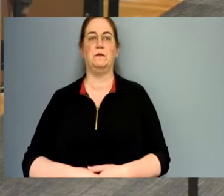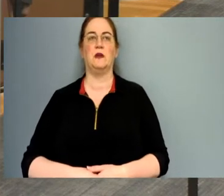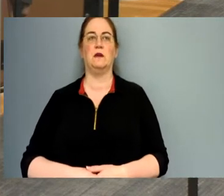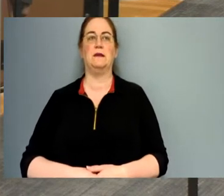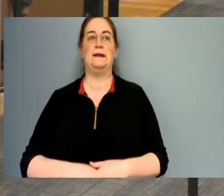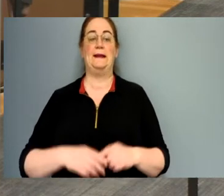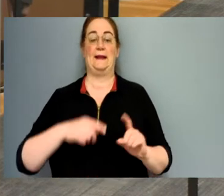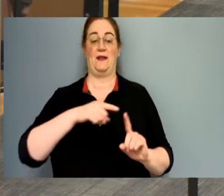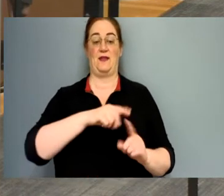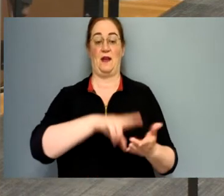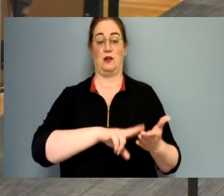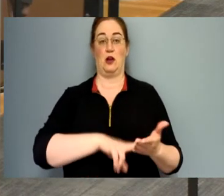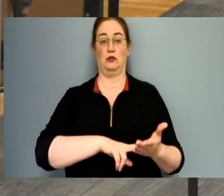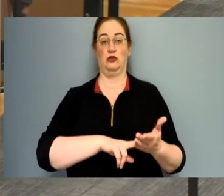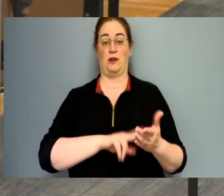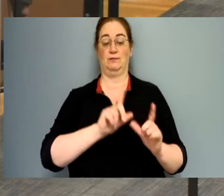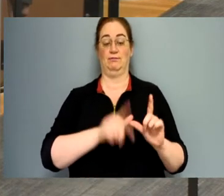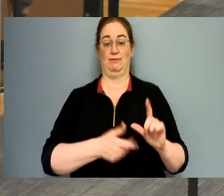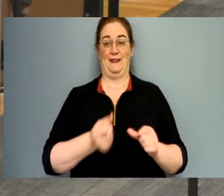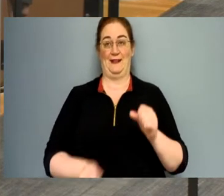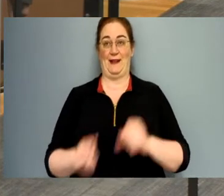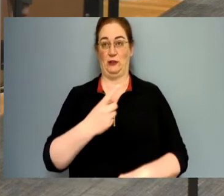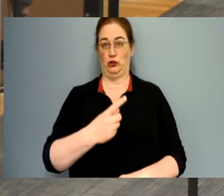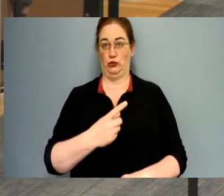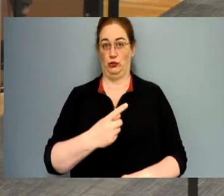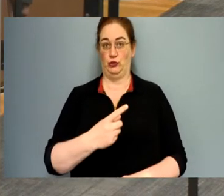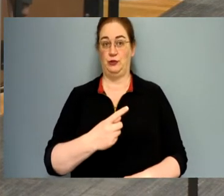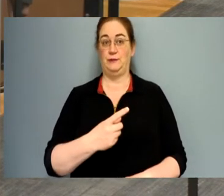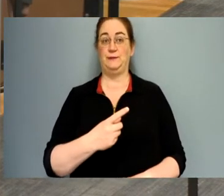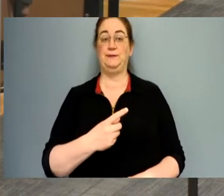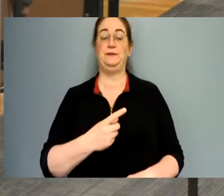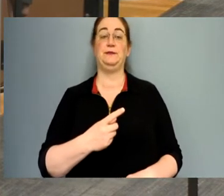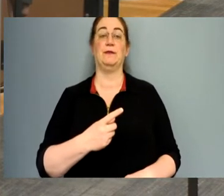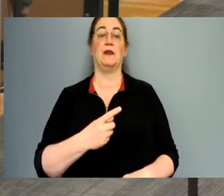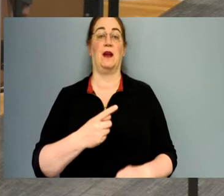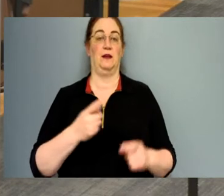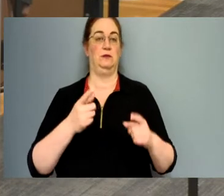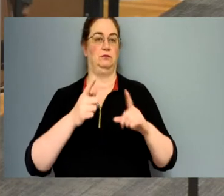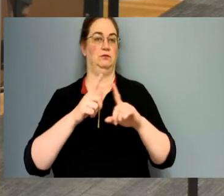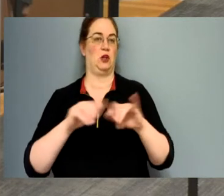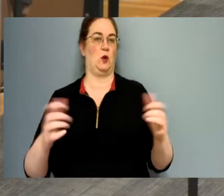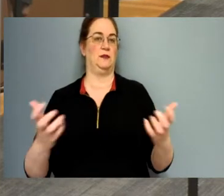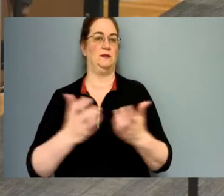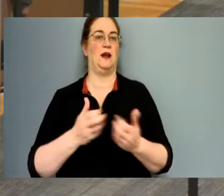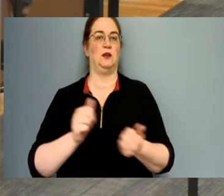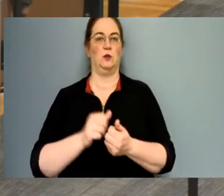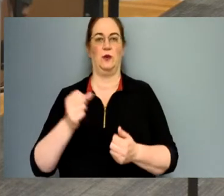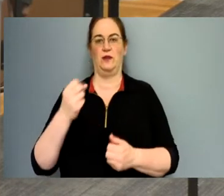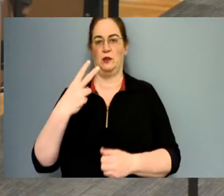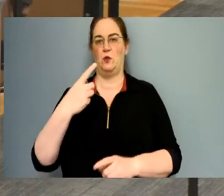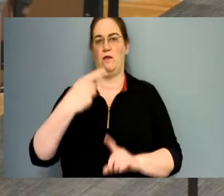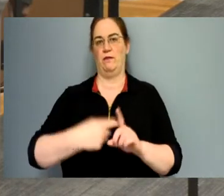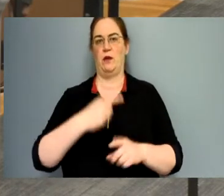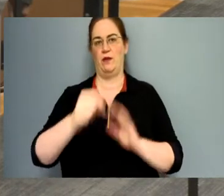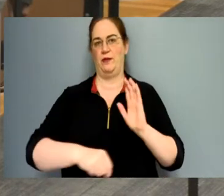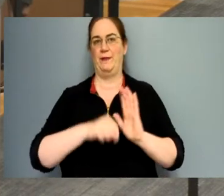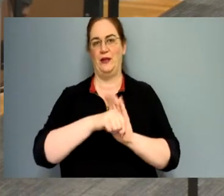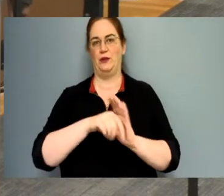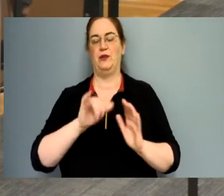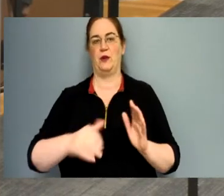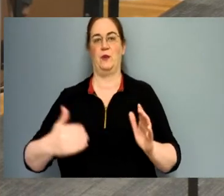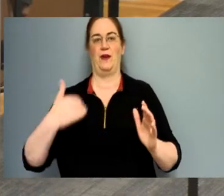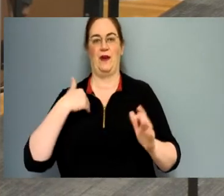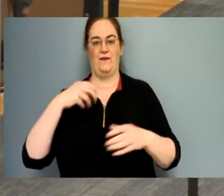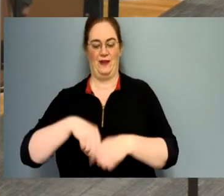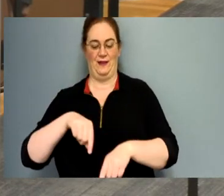That contract is up next year, and it coincides with about a 12-month period that we have in